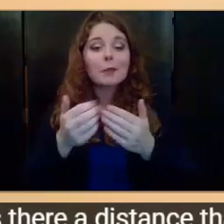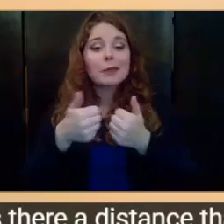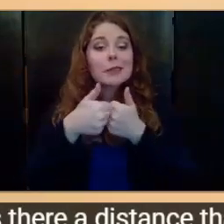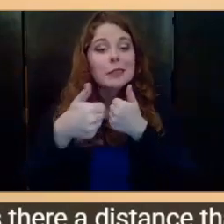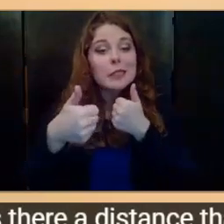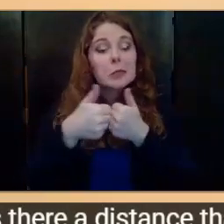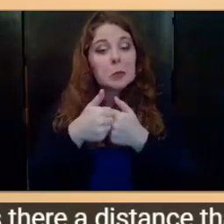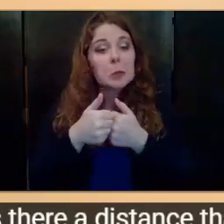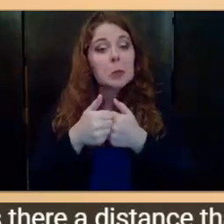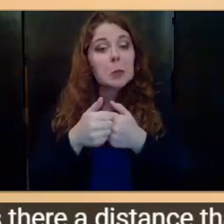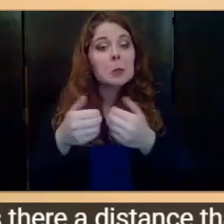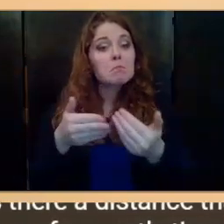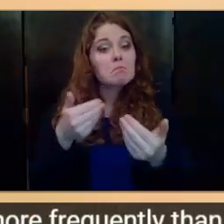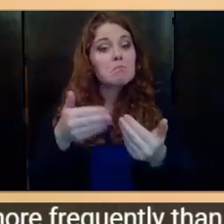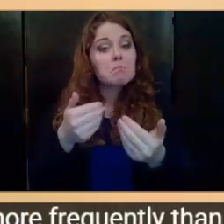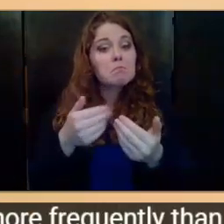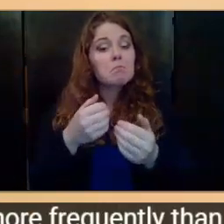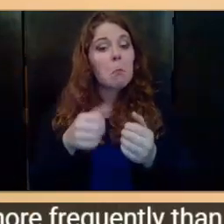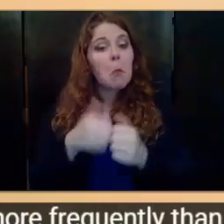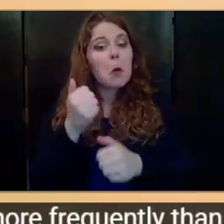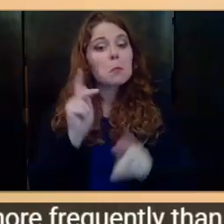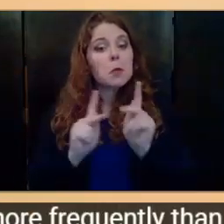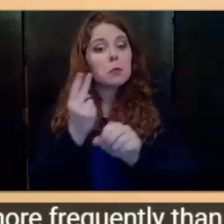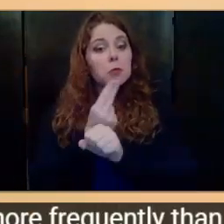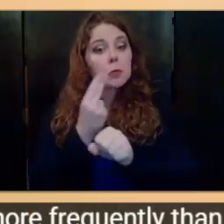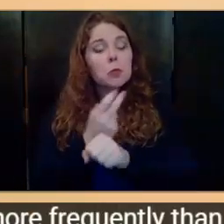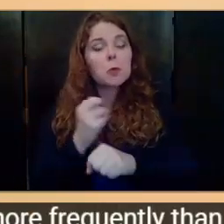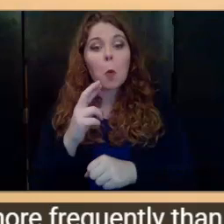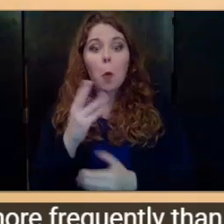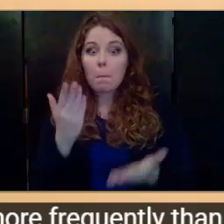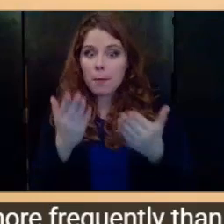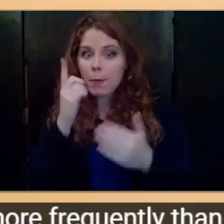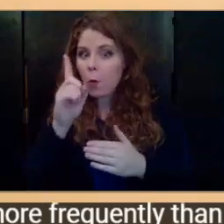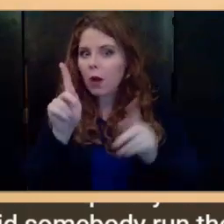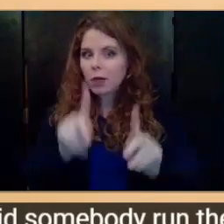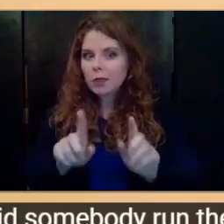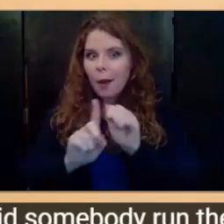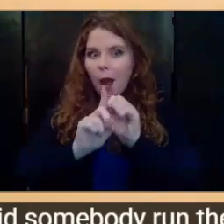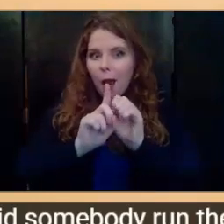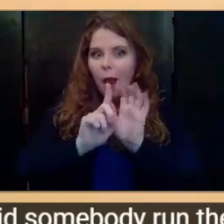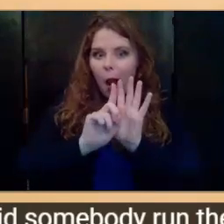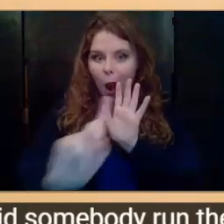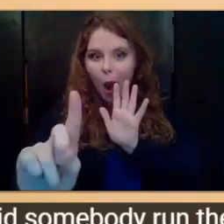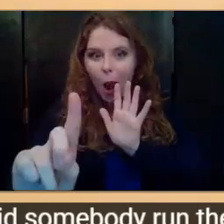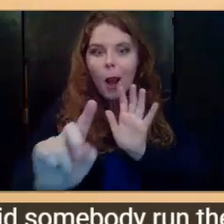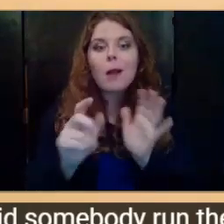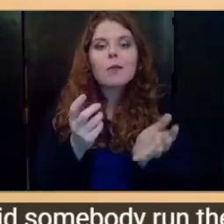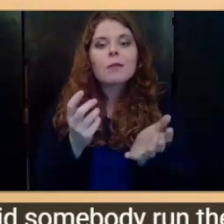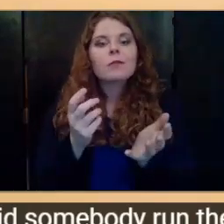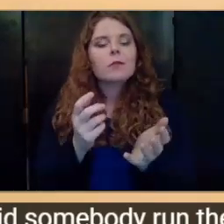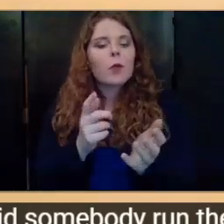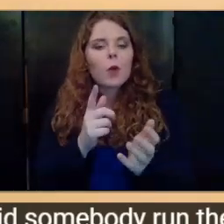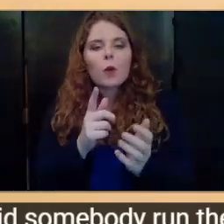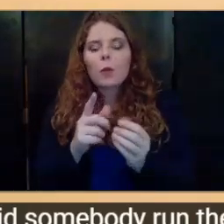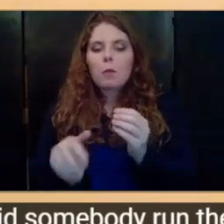more frequently than another distance? Or did somebody run the furthest or the fastest, the